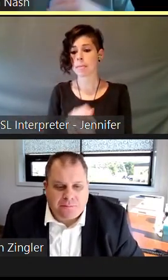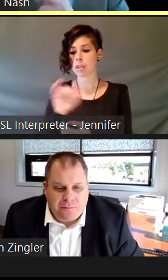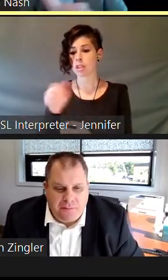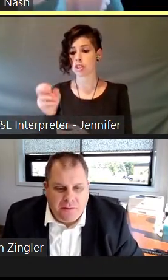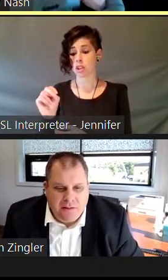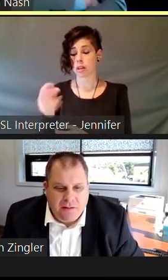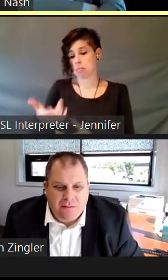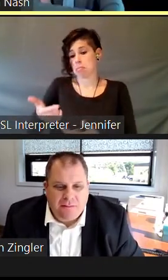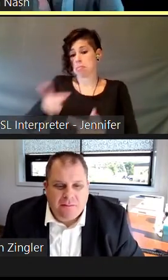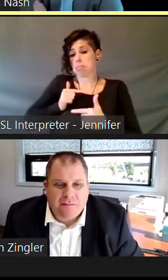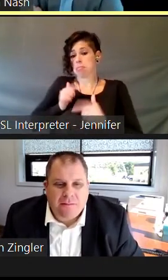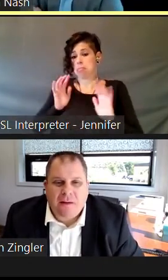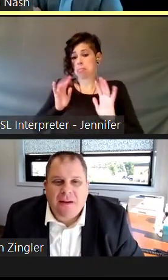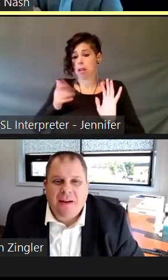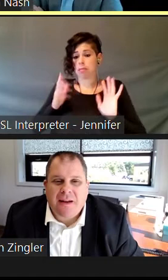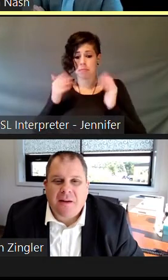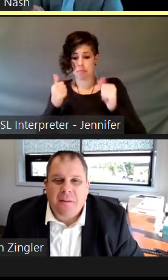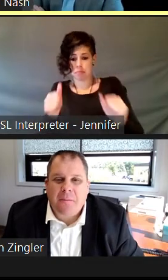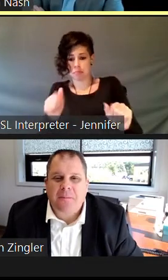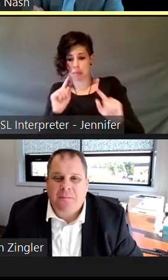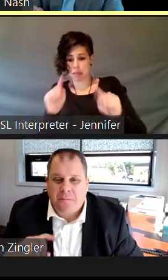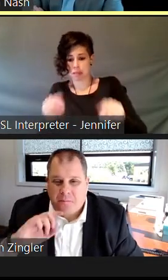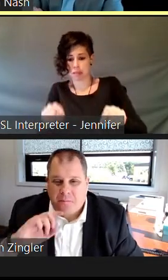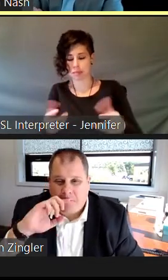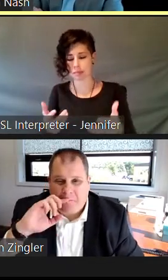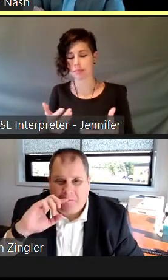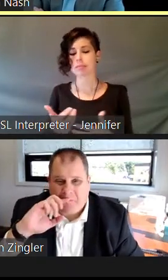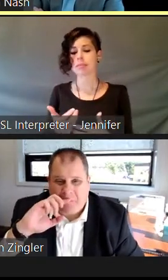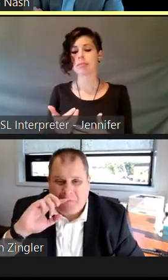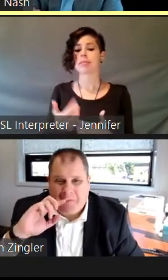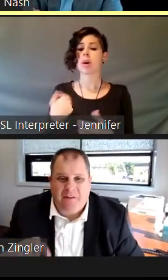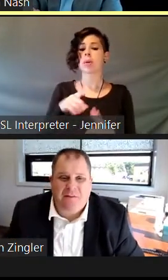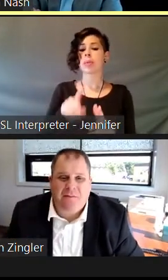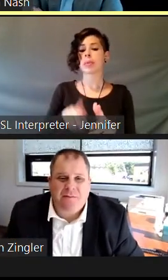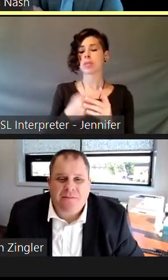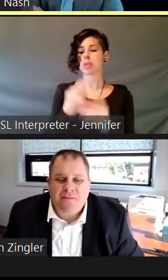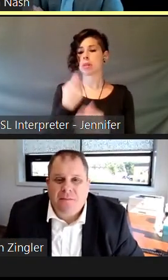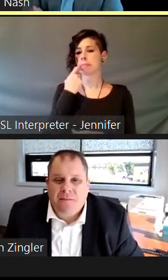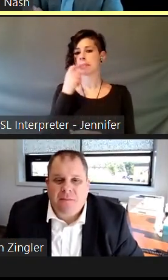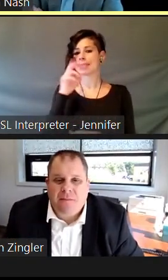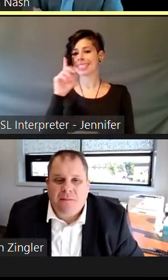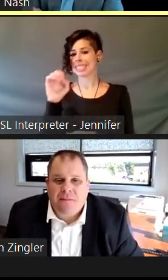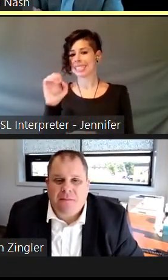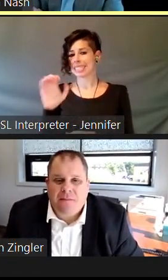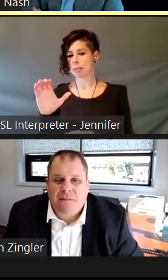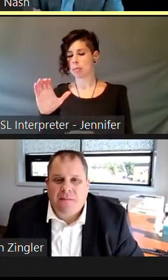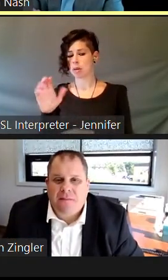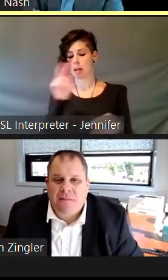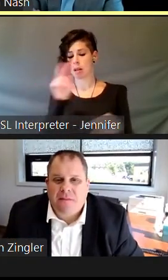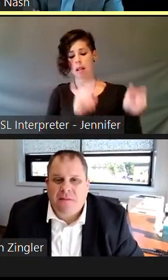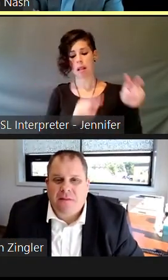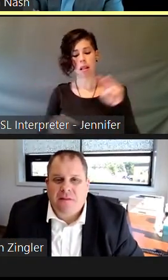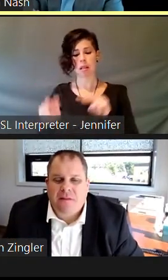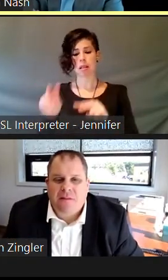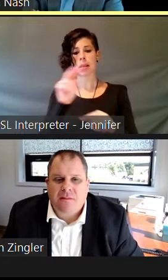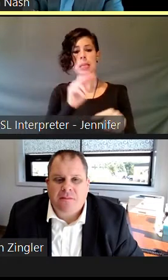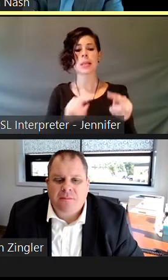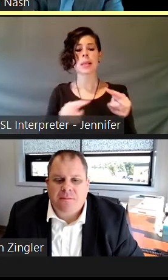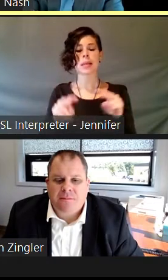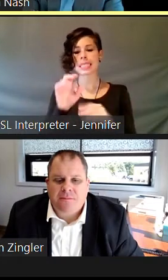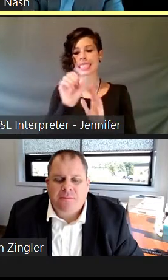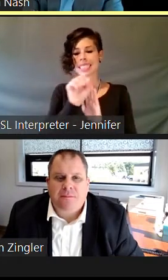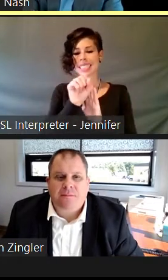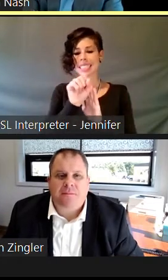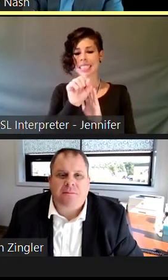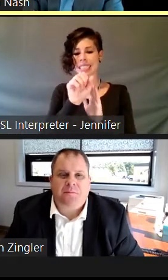I'll take a stab at that, because when we started last December, looking at what the stated priorities